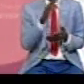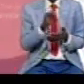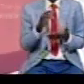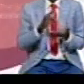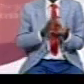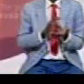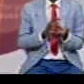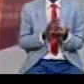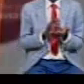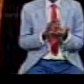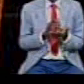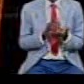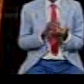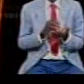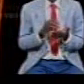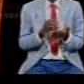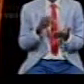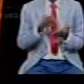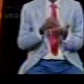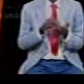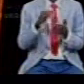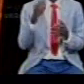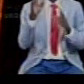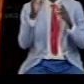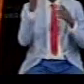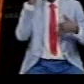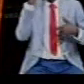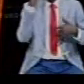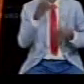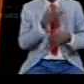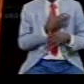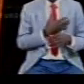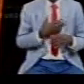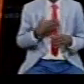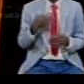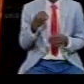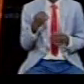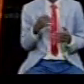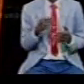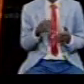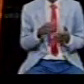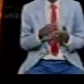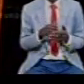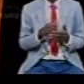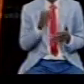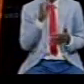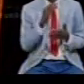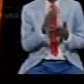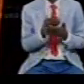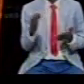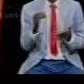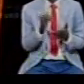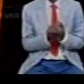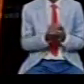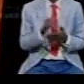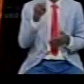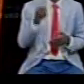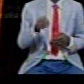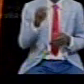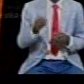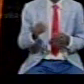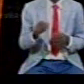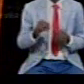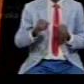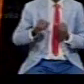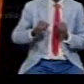manifest in adults. So, and it's something that will require surgery if